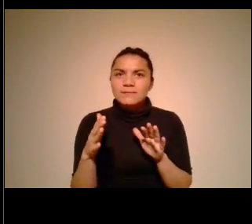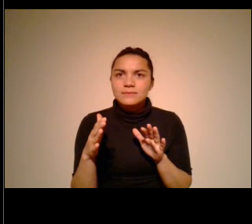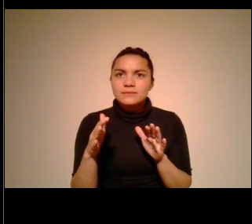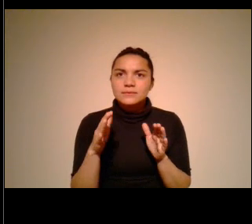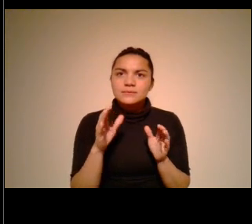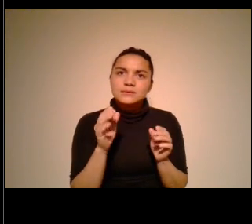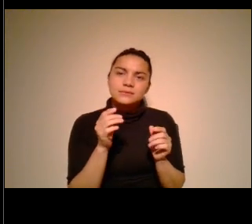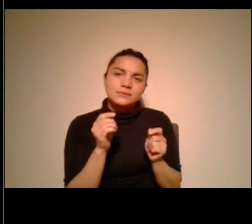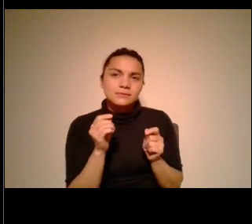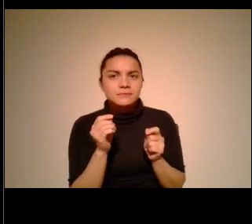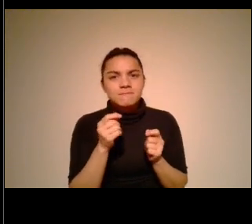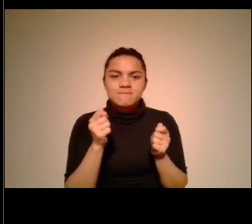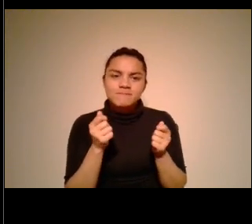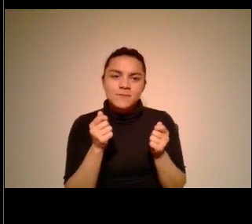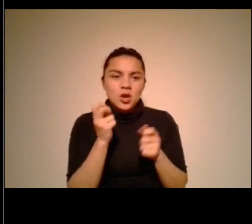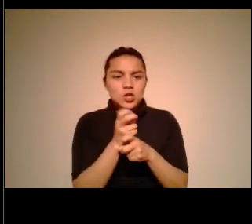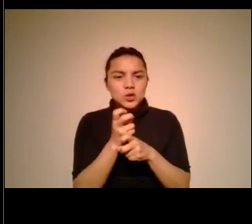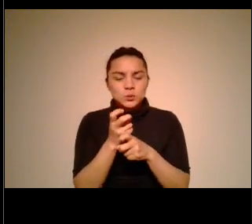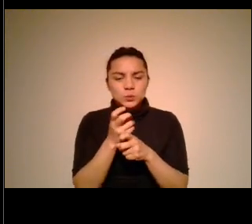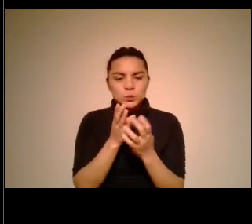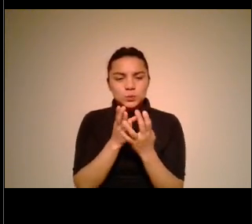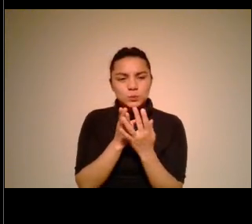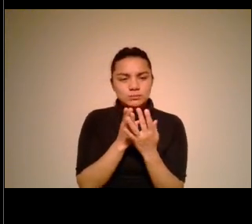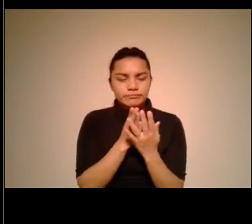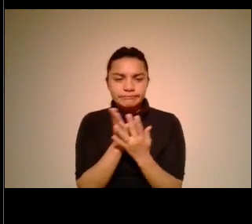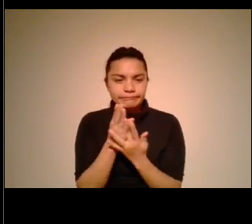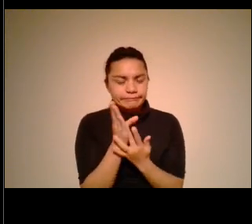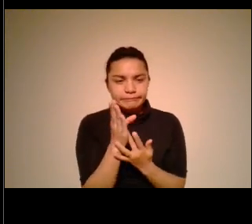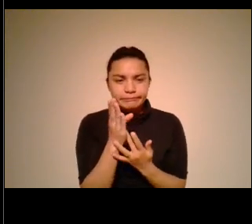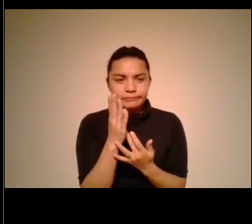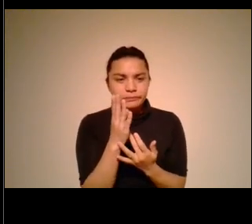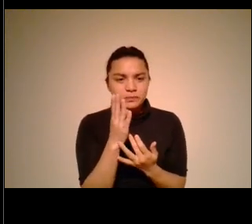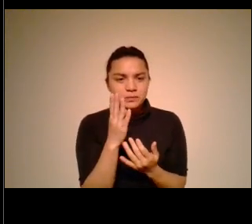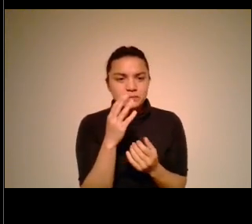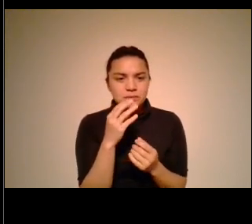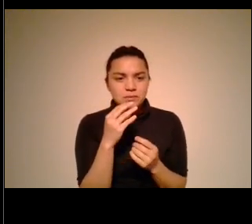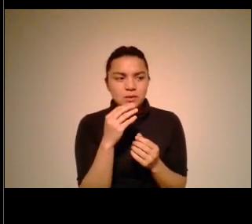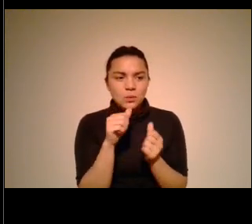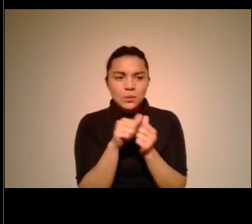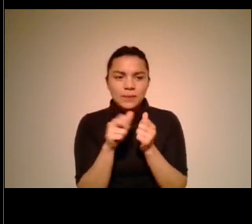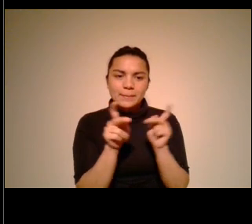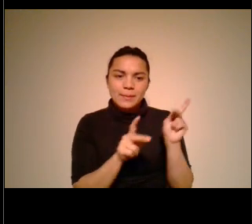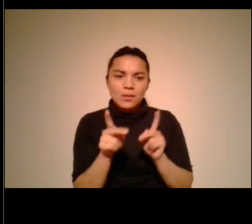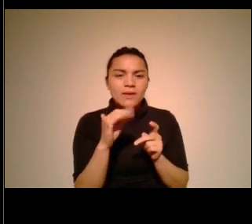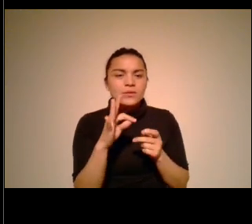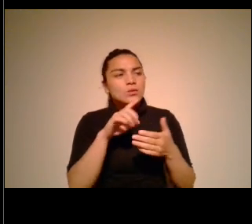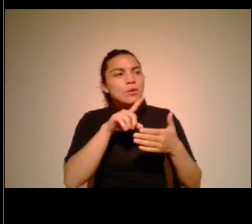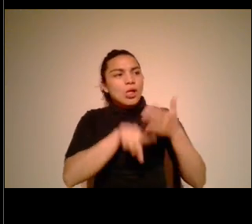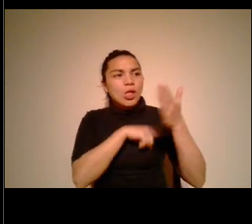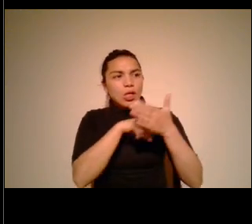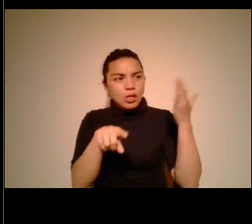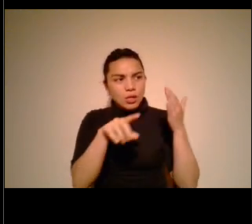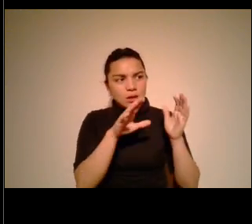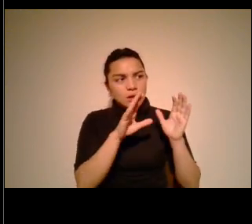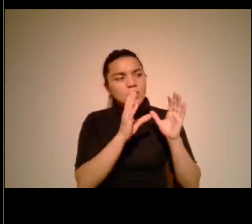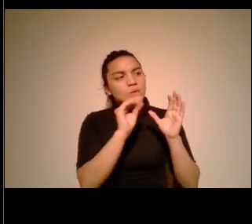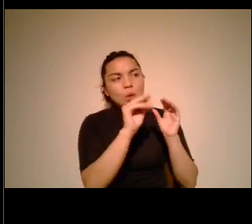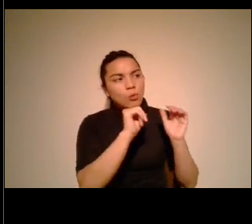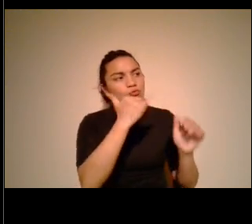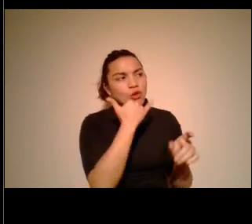an interpersonal way, because, you know, correcting people doesn't always work. So this is